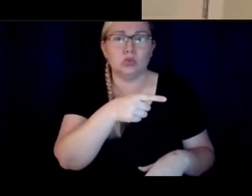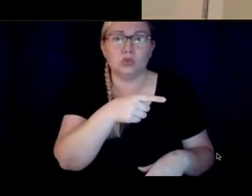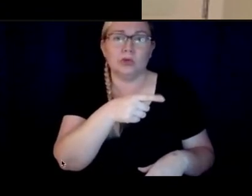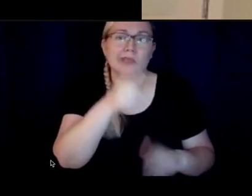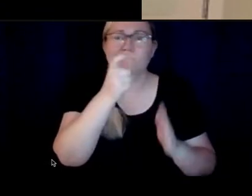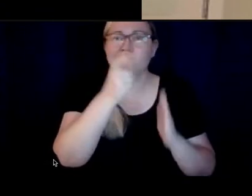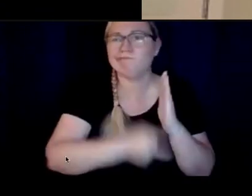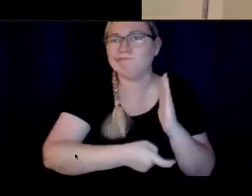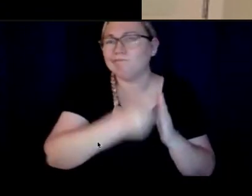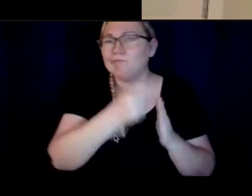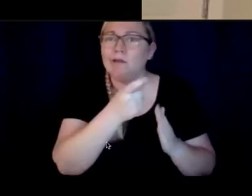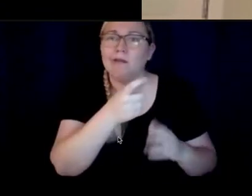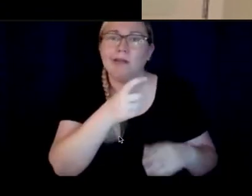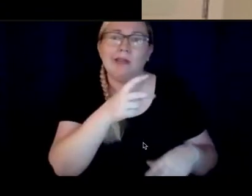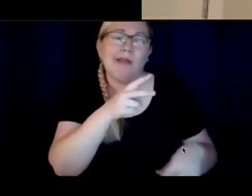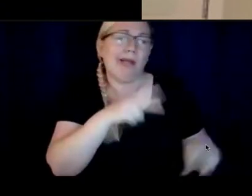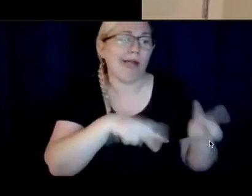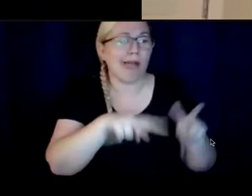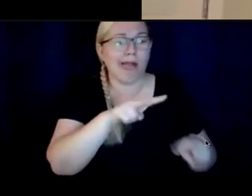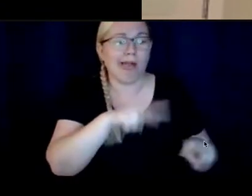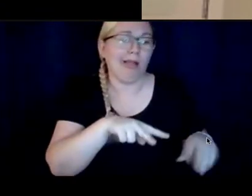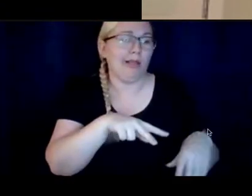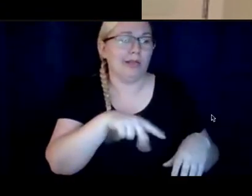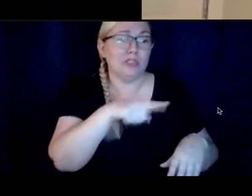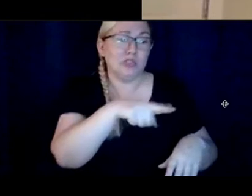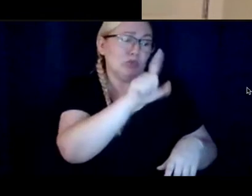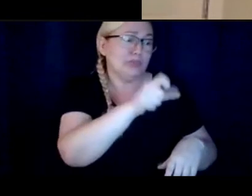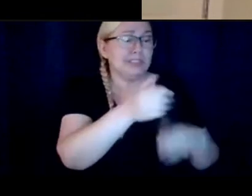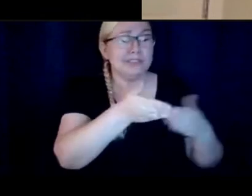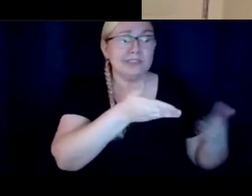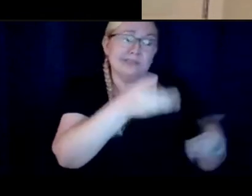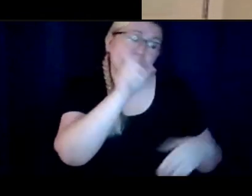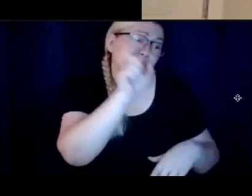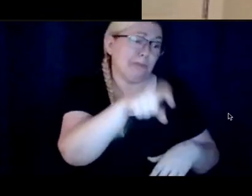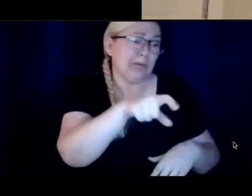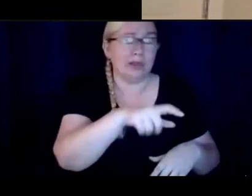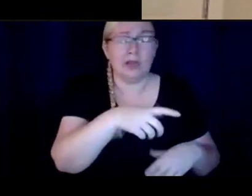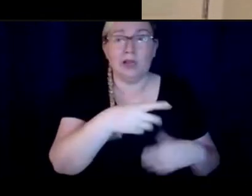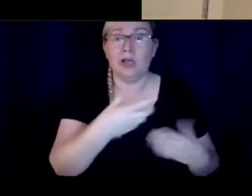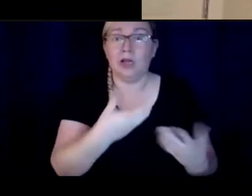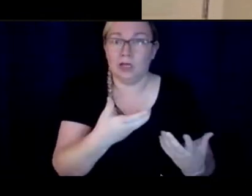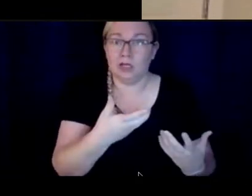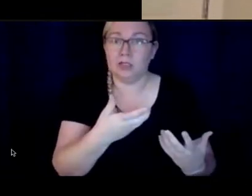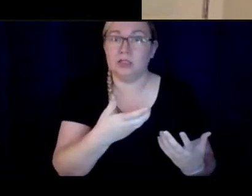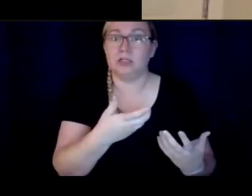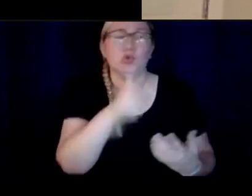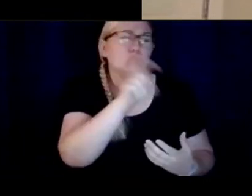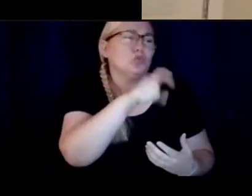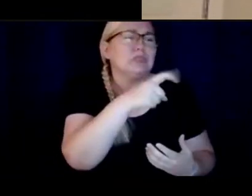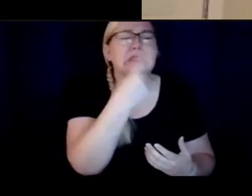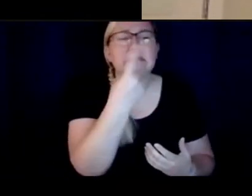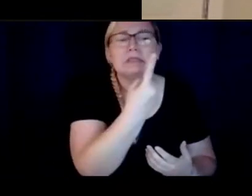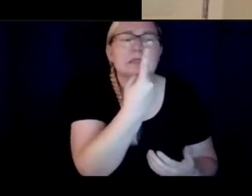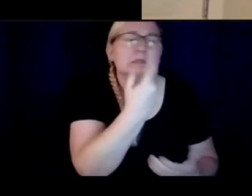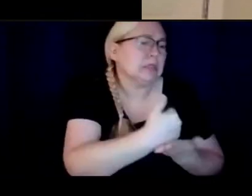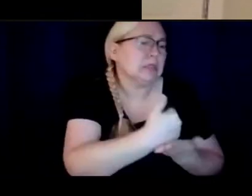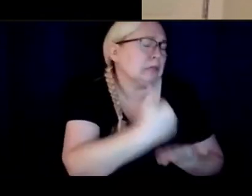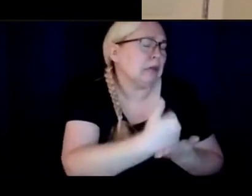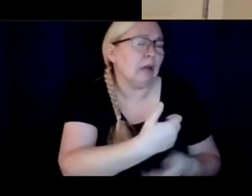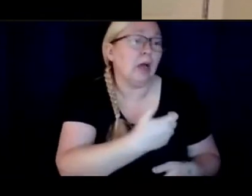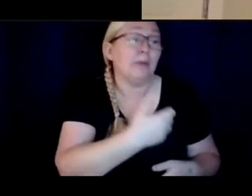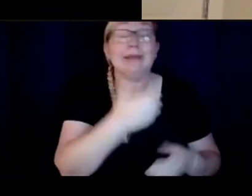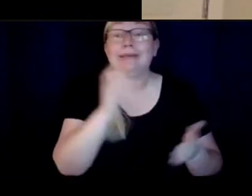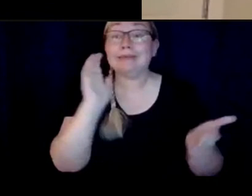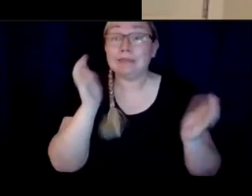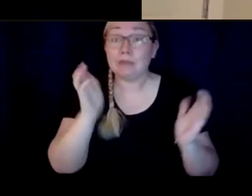automatically are a service recipient, right? That you're in need of things versus a